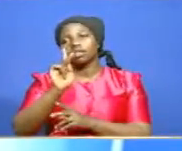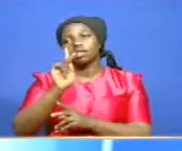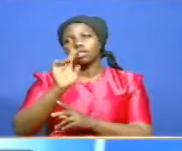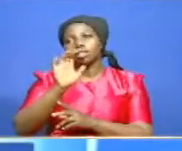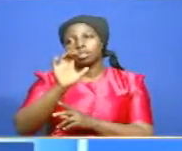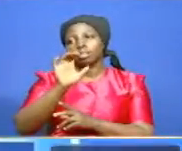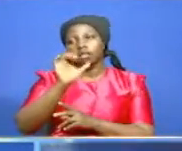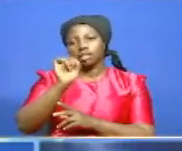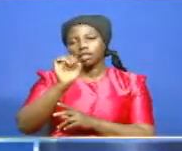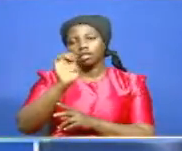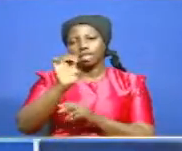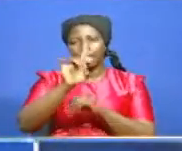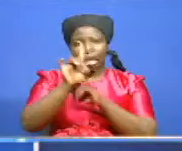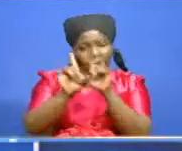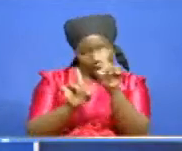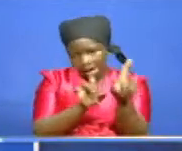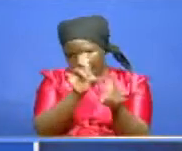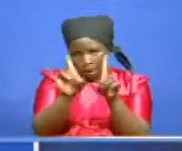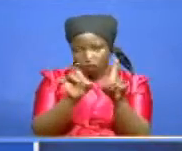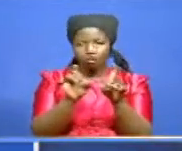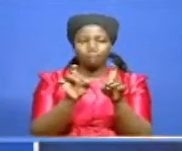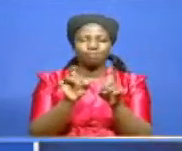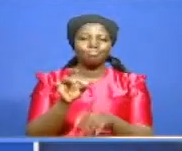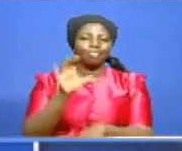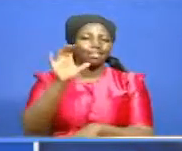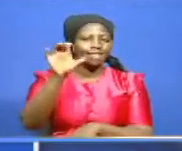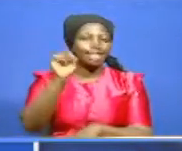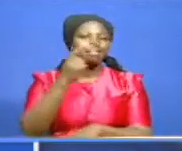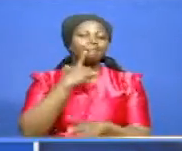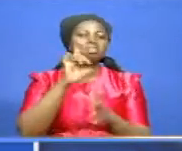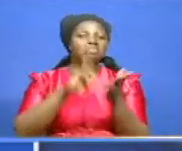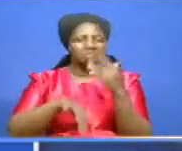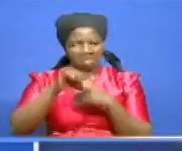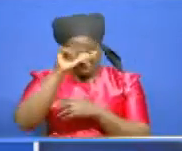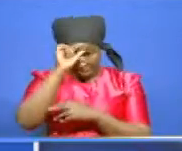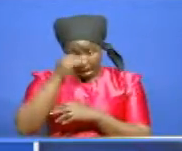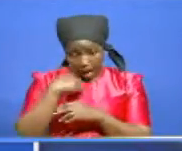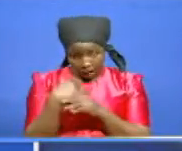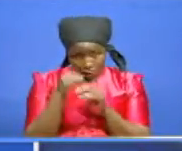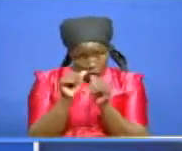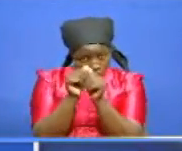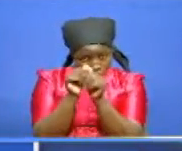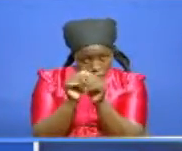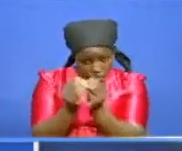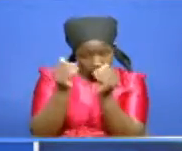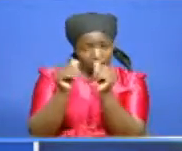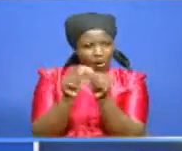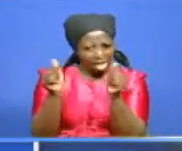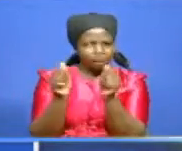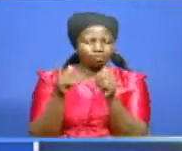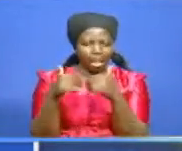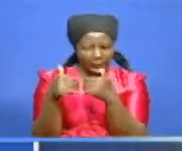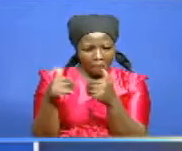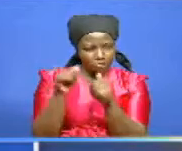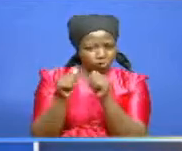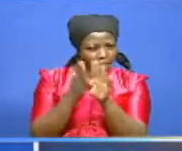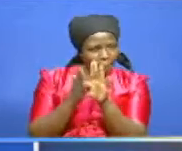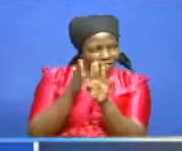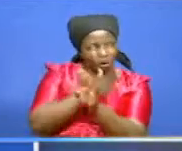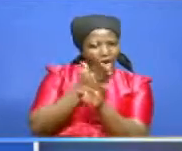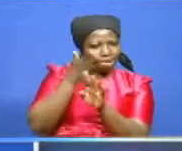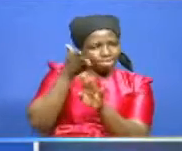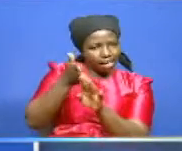of Secondary Education Examinations. Magoha says the government has effectively dealt with loopholes that had previously